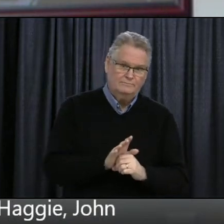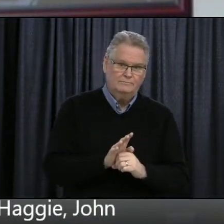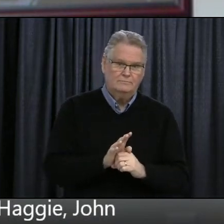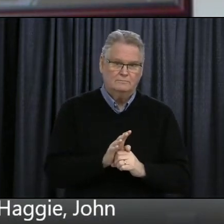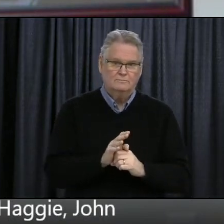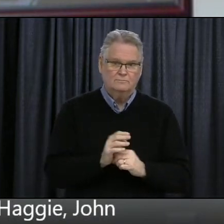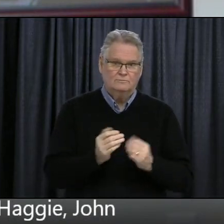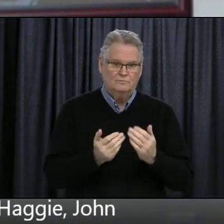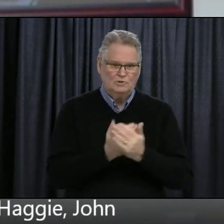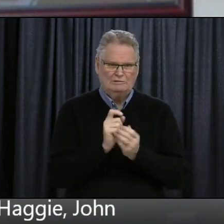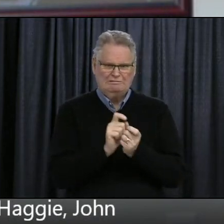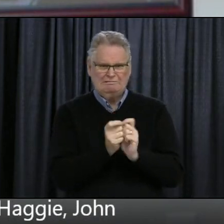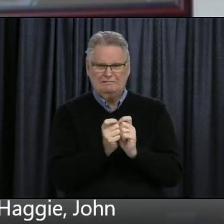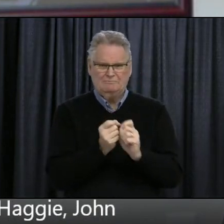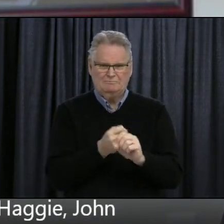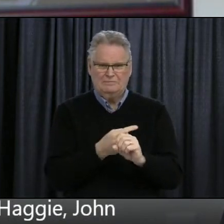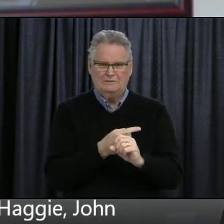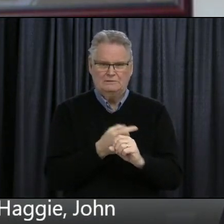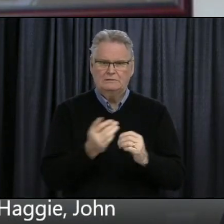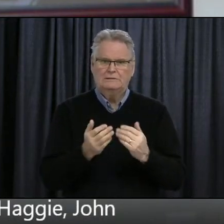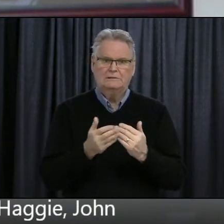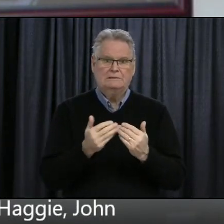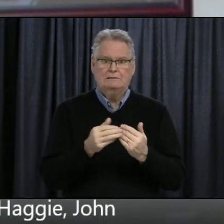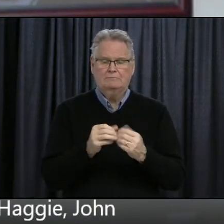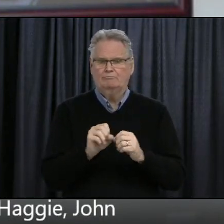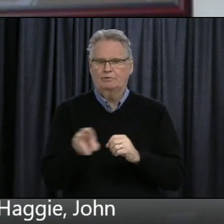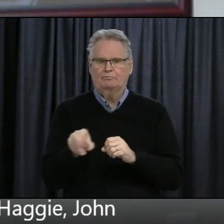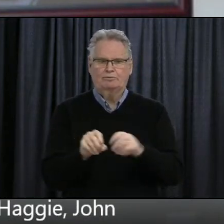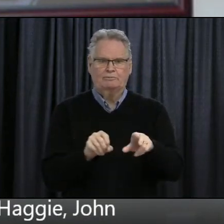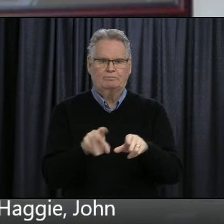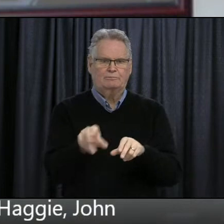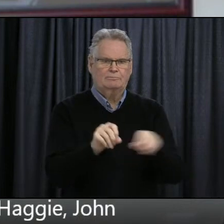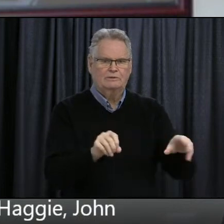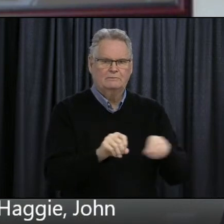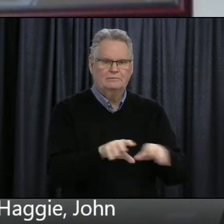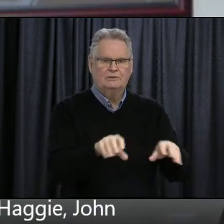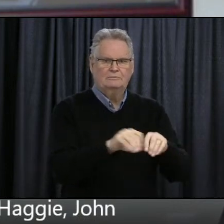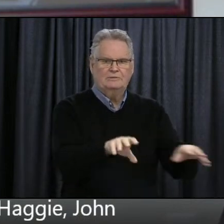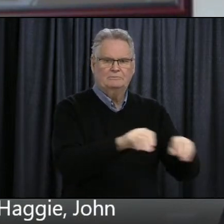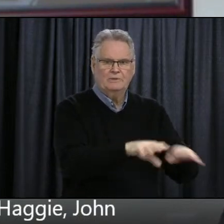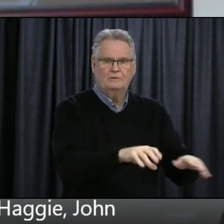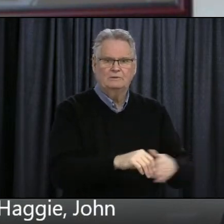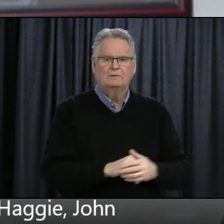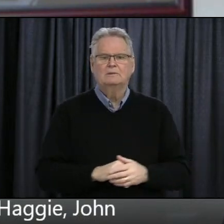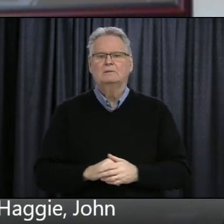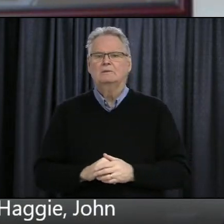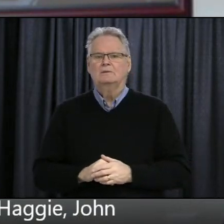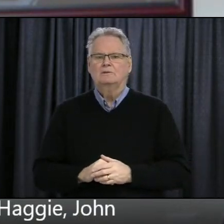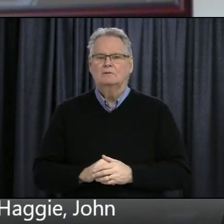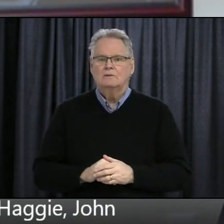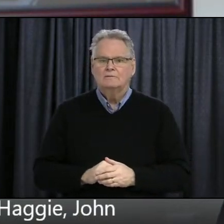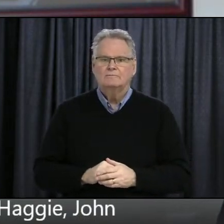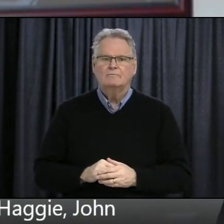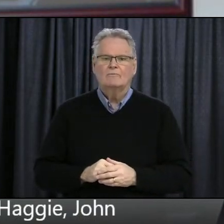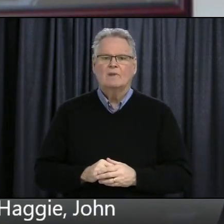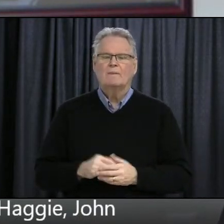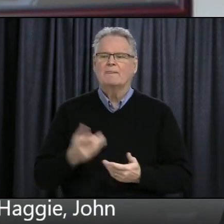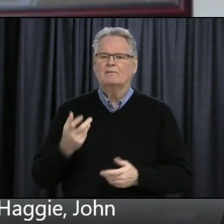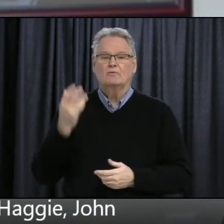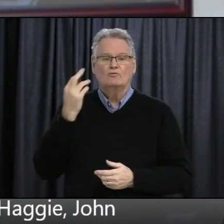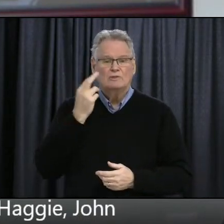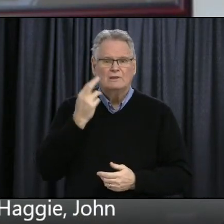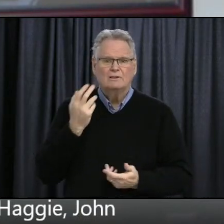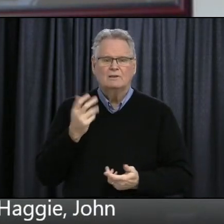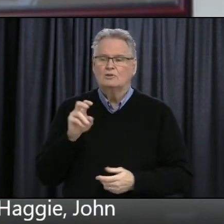should be moving around the province for anything other than essential reasons, for supplies that you can't manage without, for